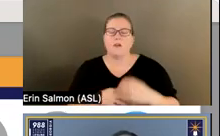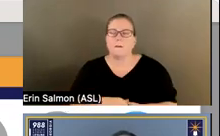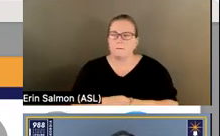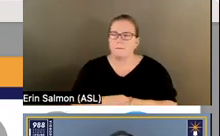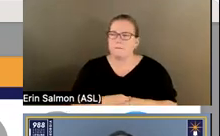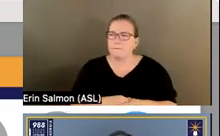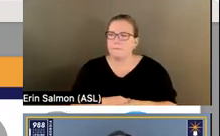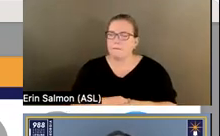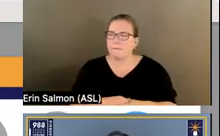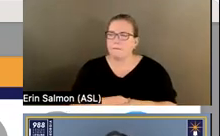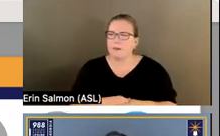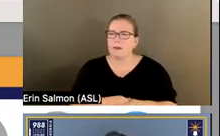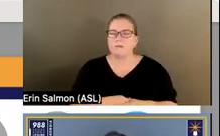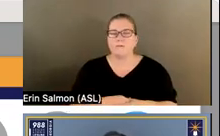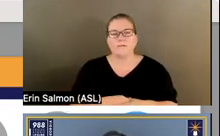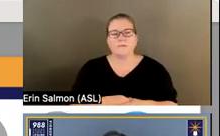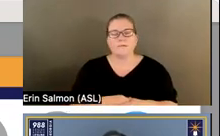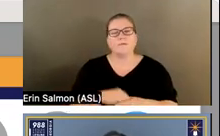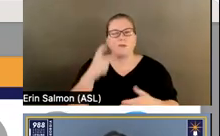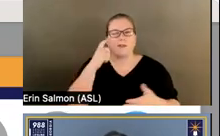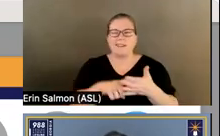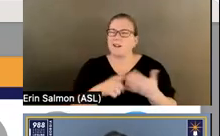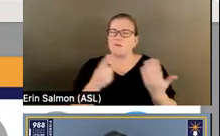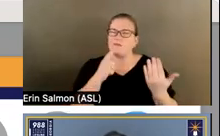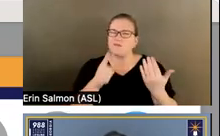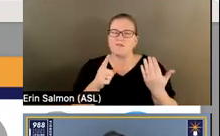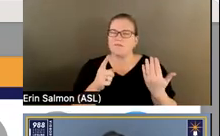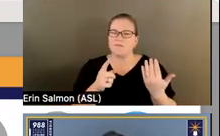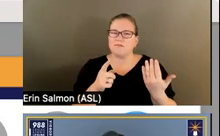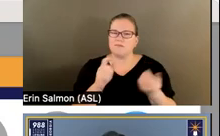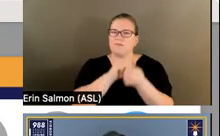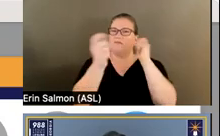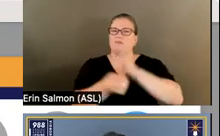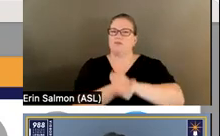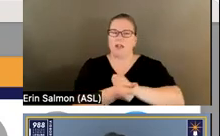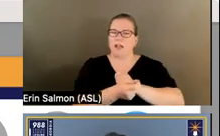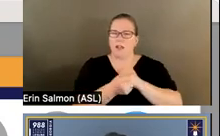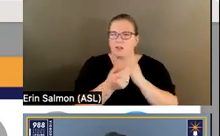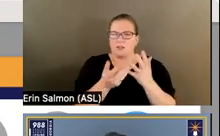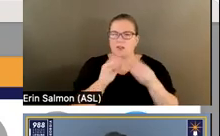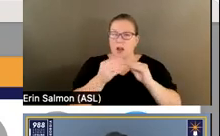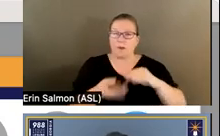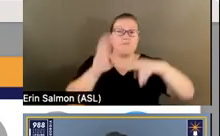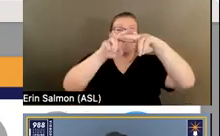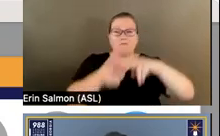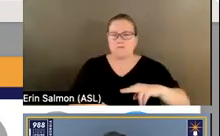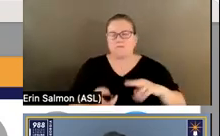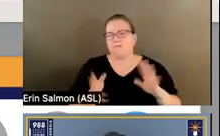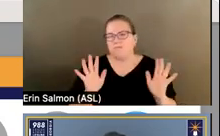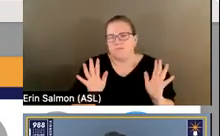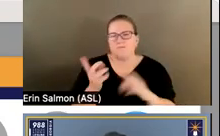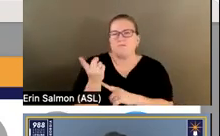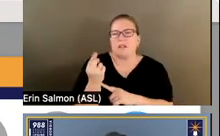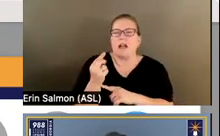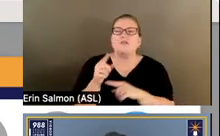What we can see is that there's not been significant differences in referrals to our CSUs and BHCCs from last